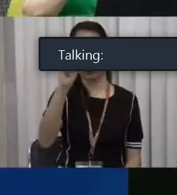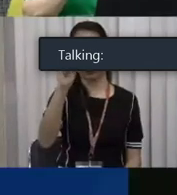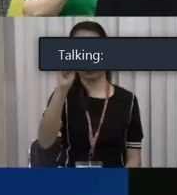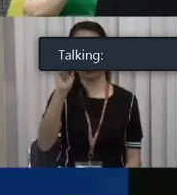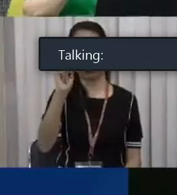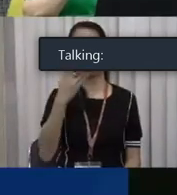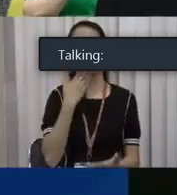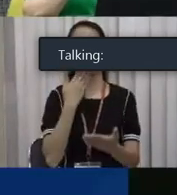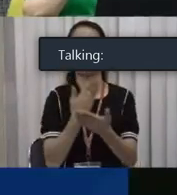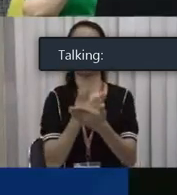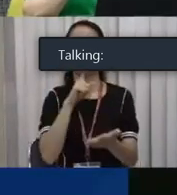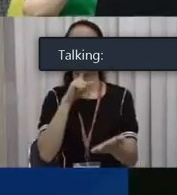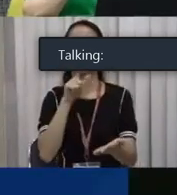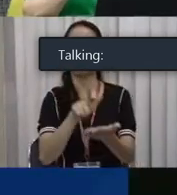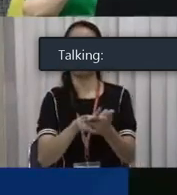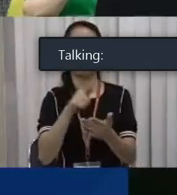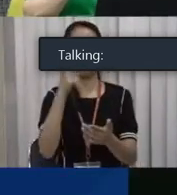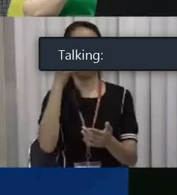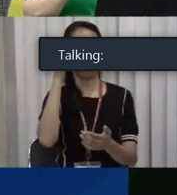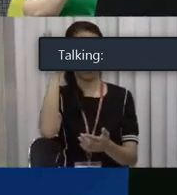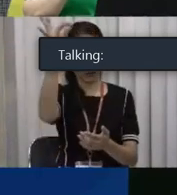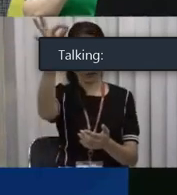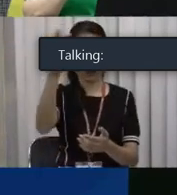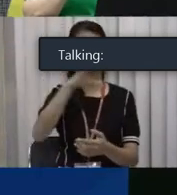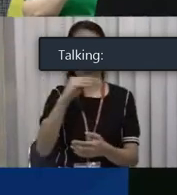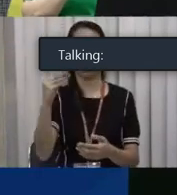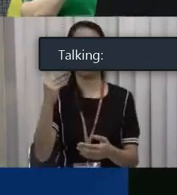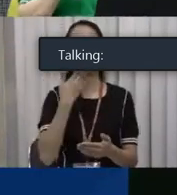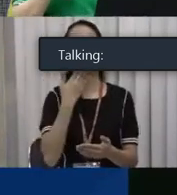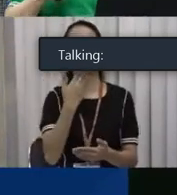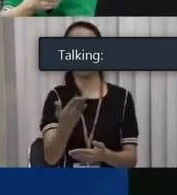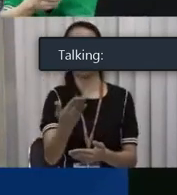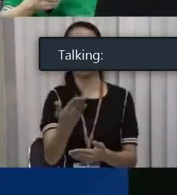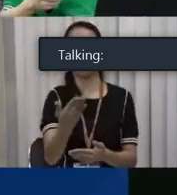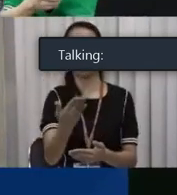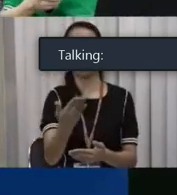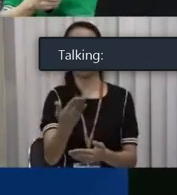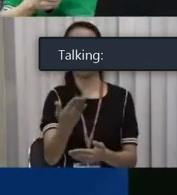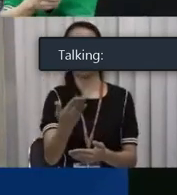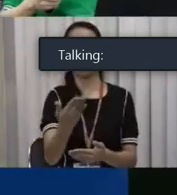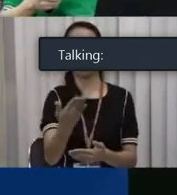God bless us all. Thank you very much and good day, everyone.